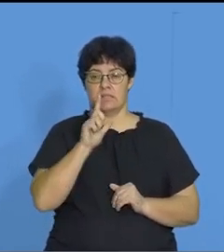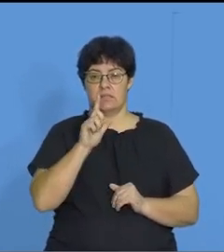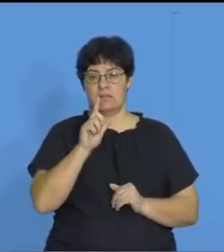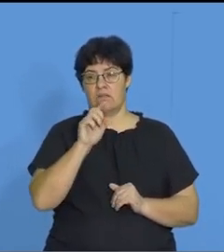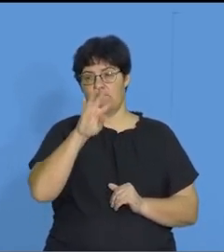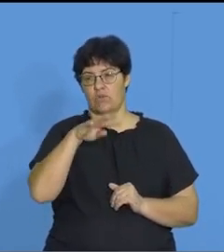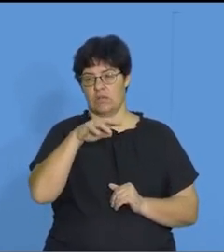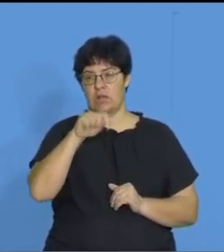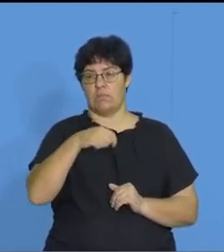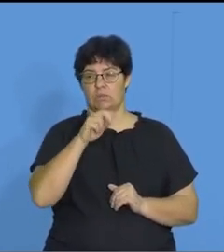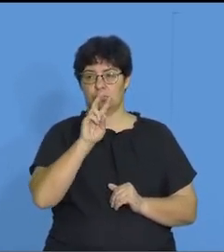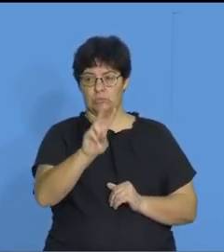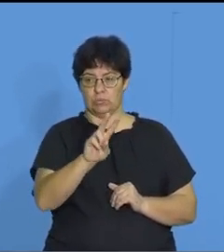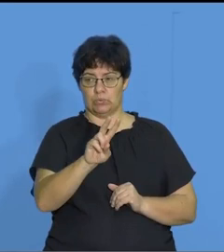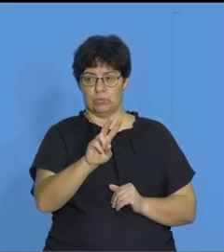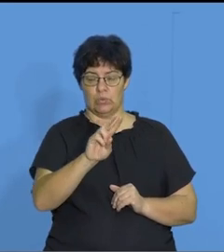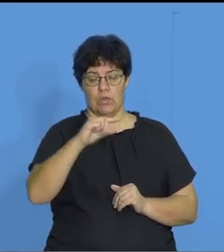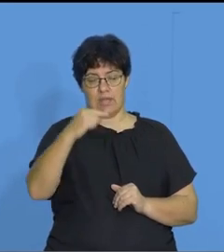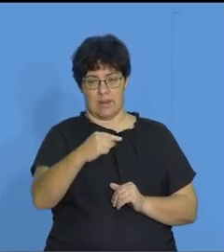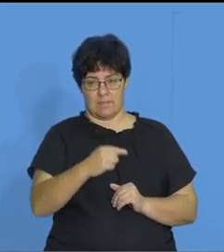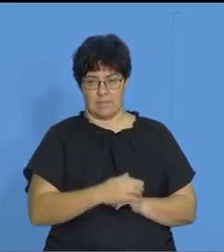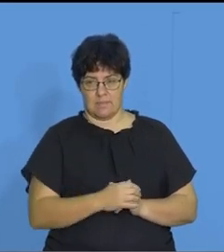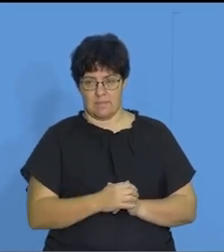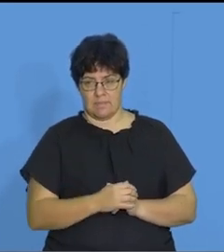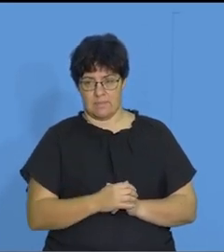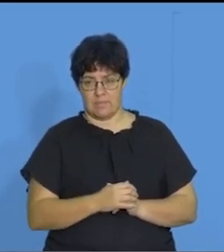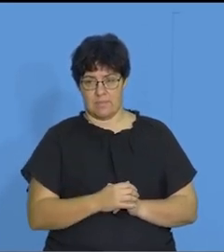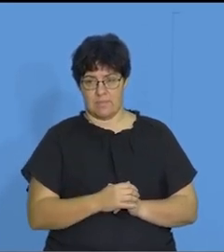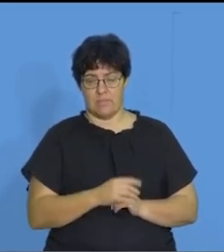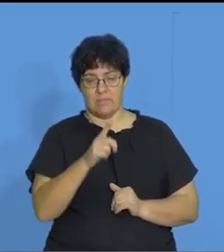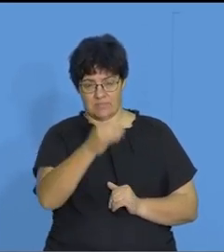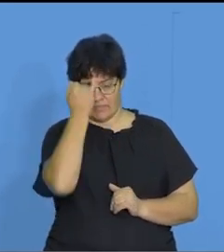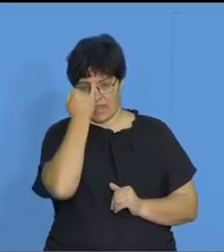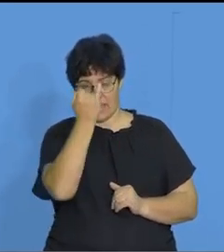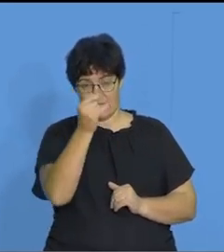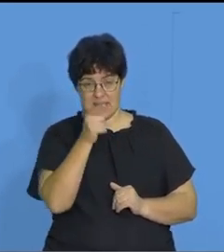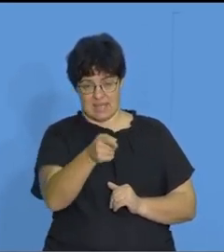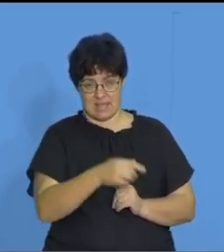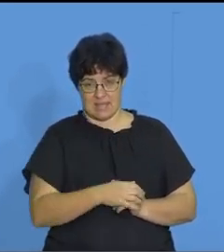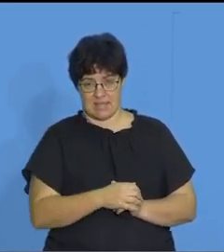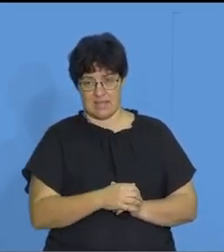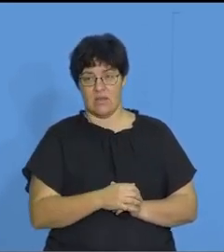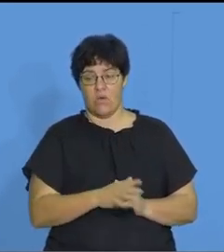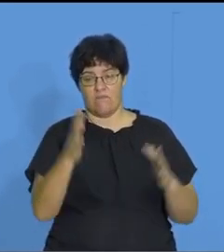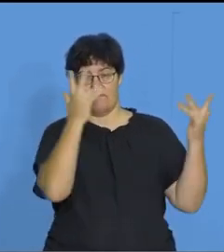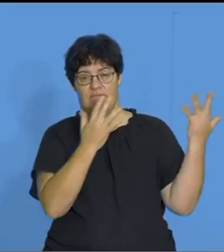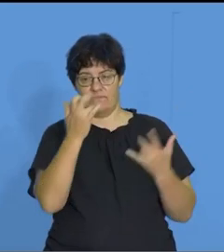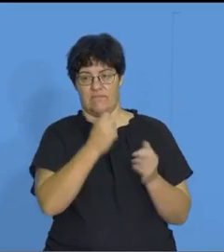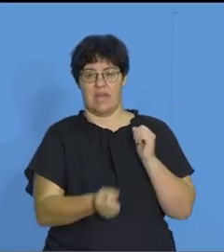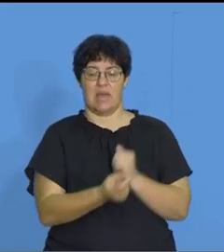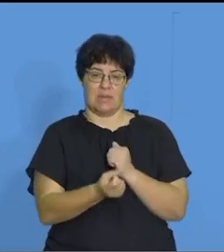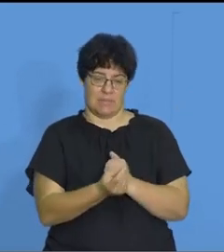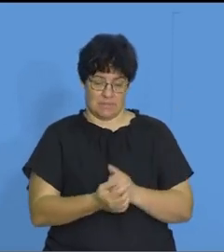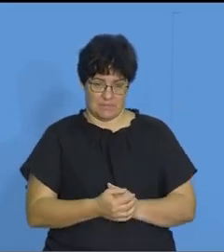is 2.71, which is 14.2 grams. So that's the whole idea in as far as